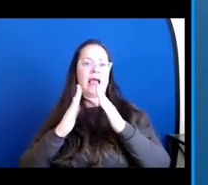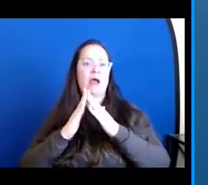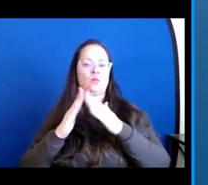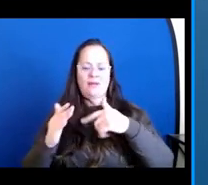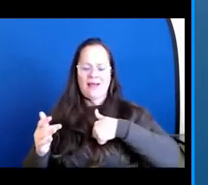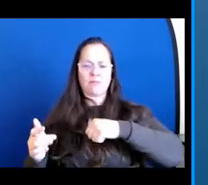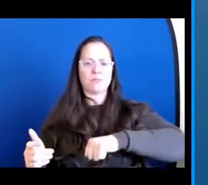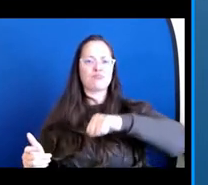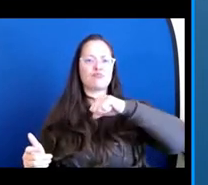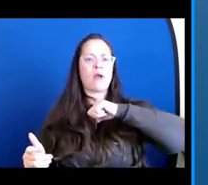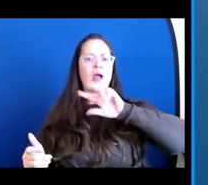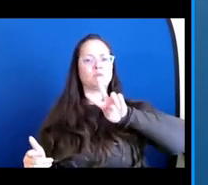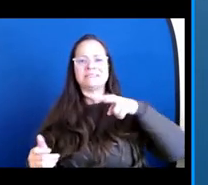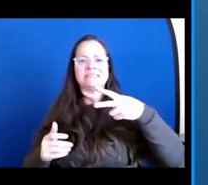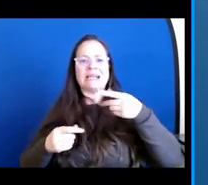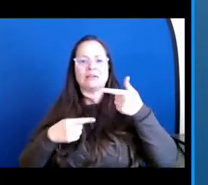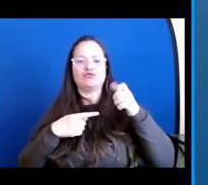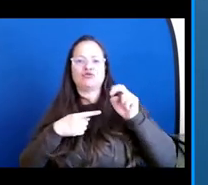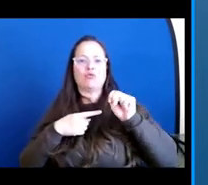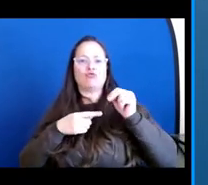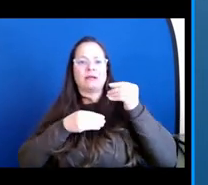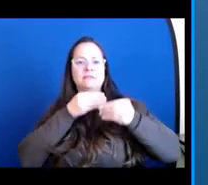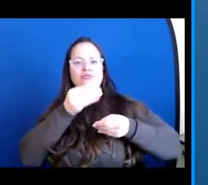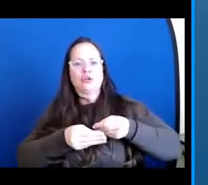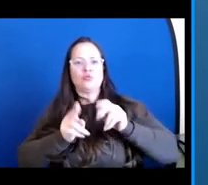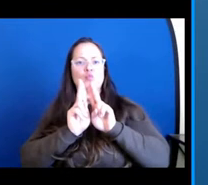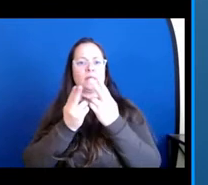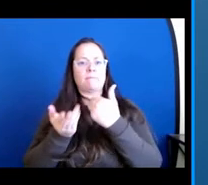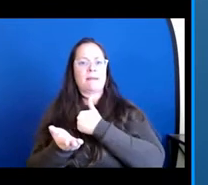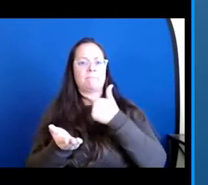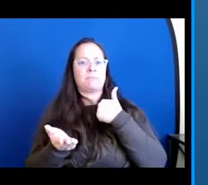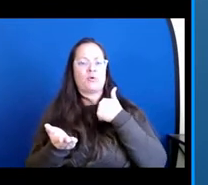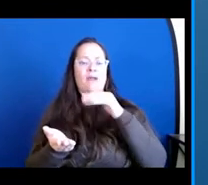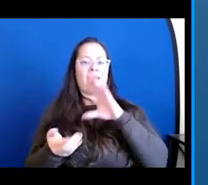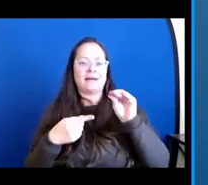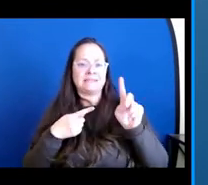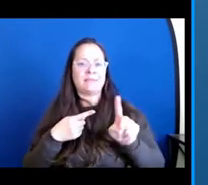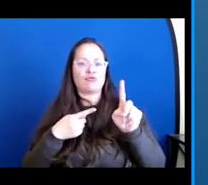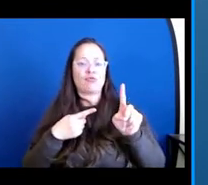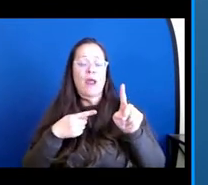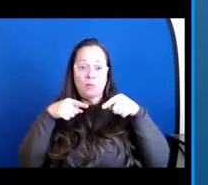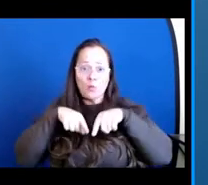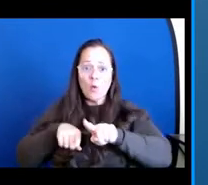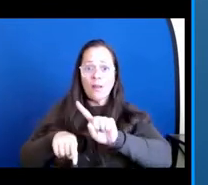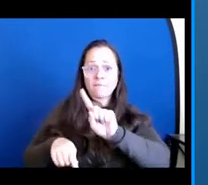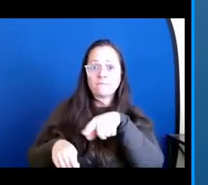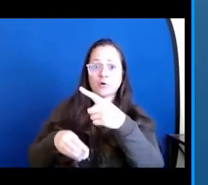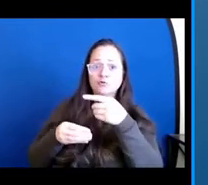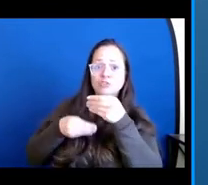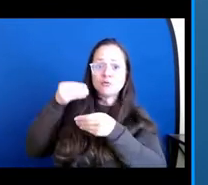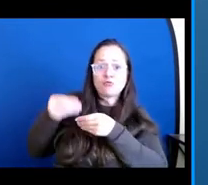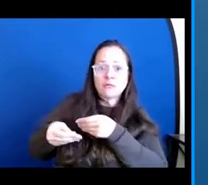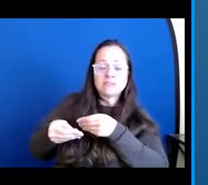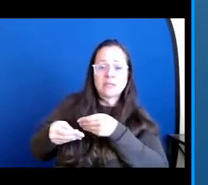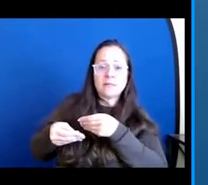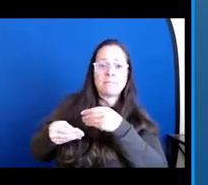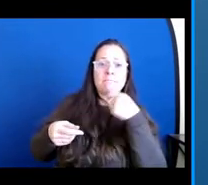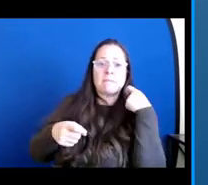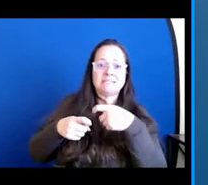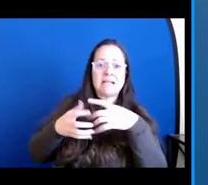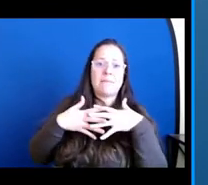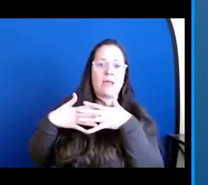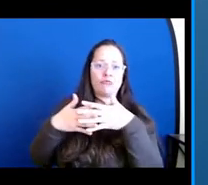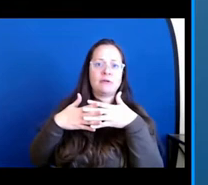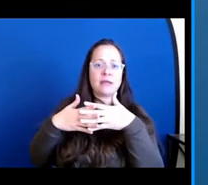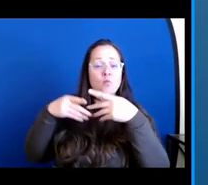proud second generation Union member and Democrat while also a first generation Mexican-American who while